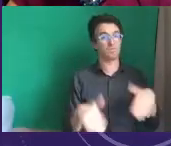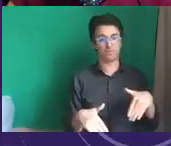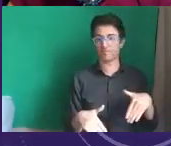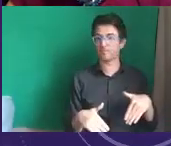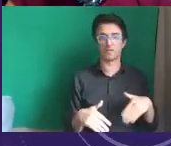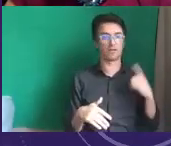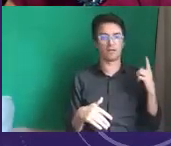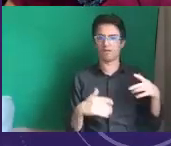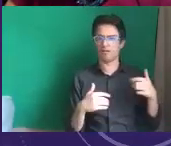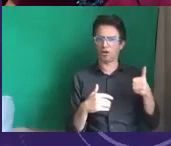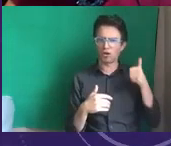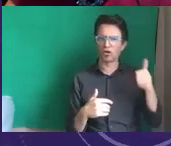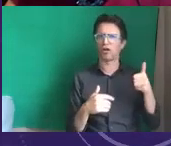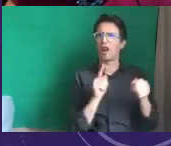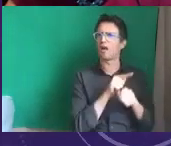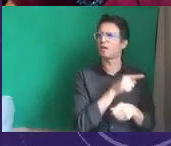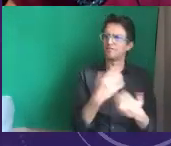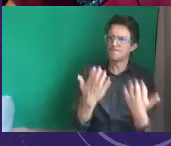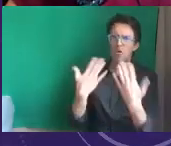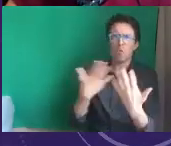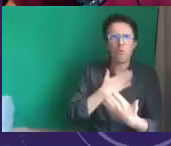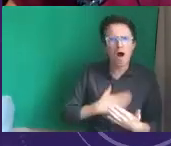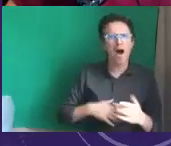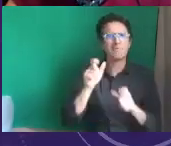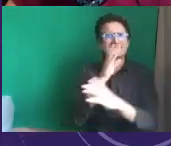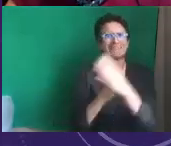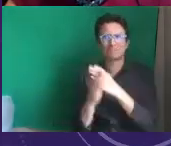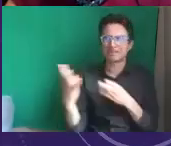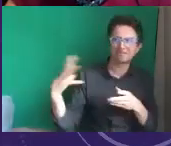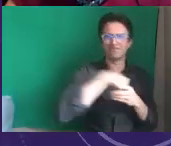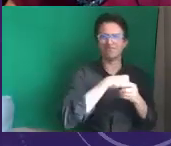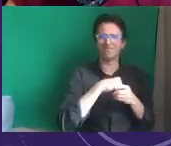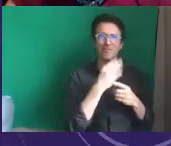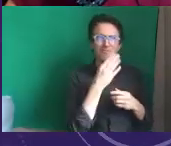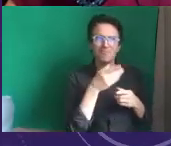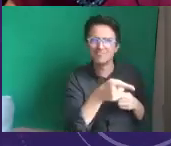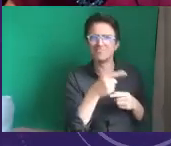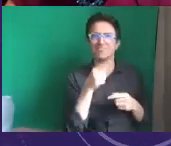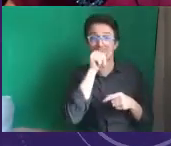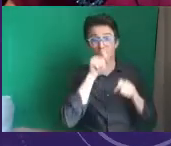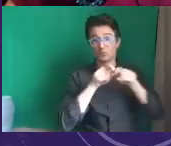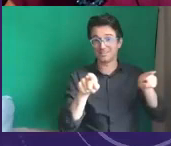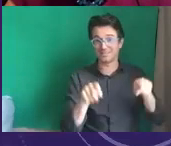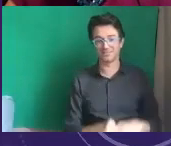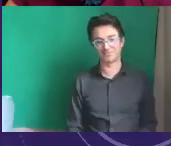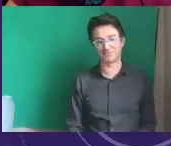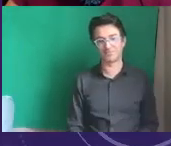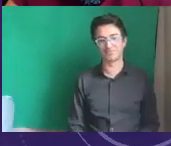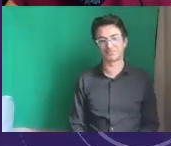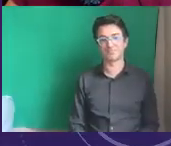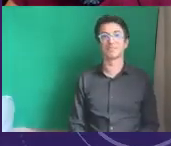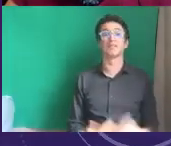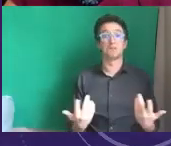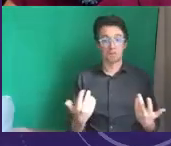So if you have your phone ready or your computer, you can go ahead to twitter.com as I go through these